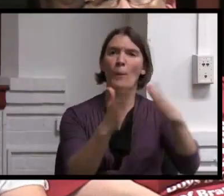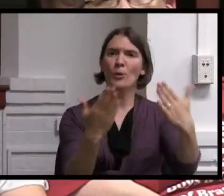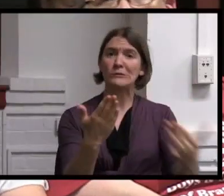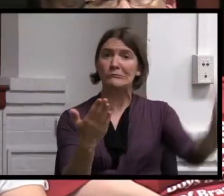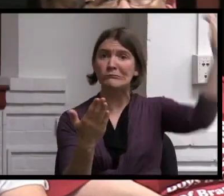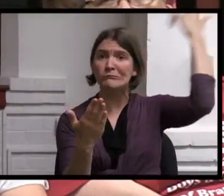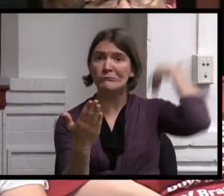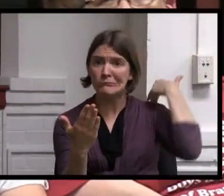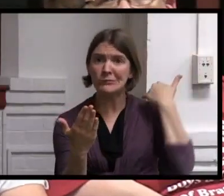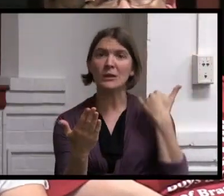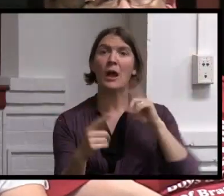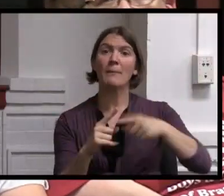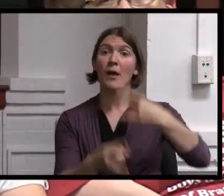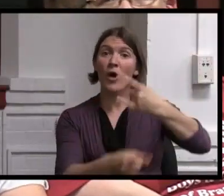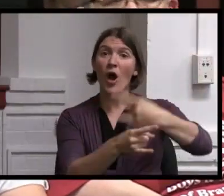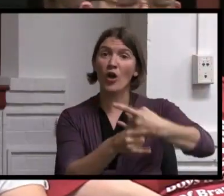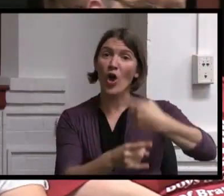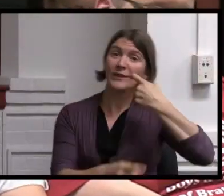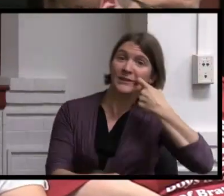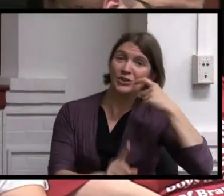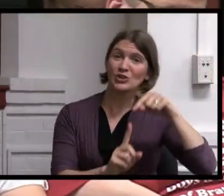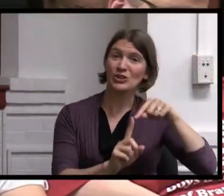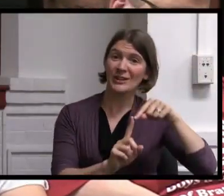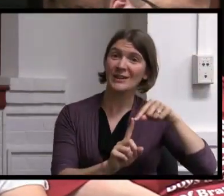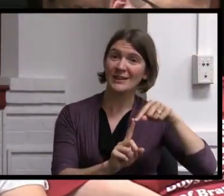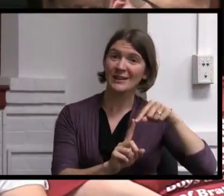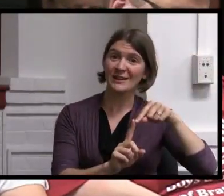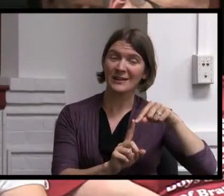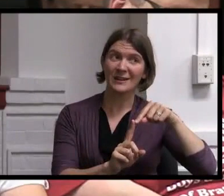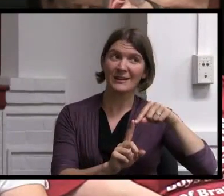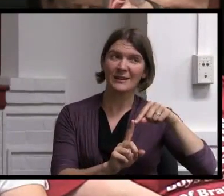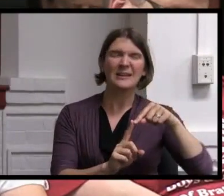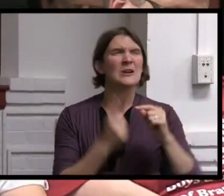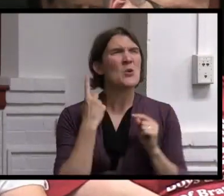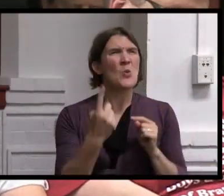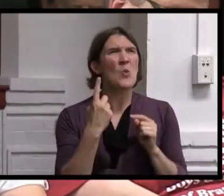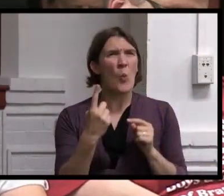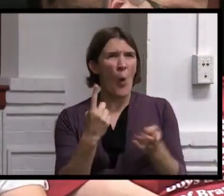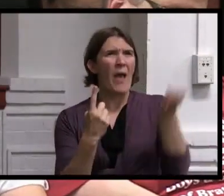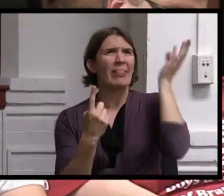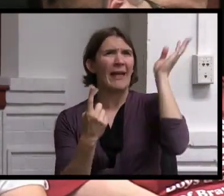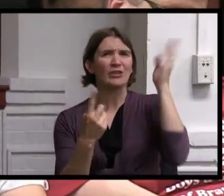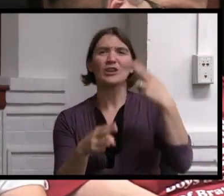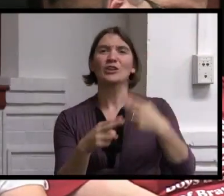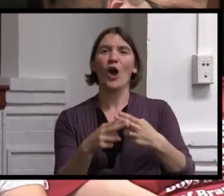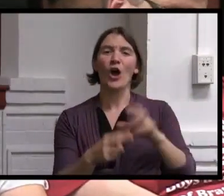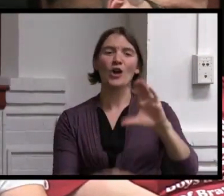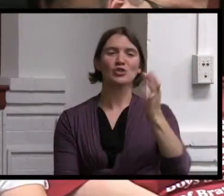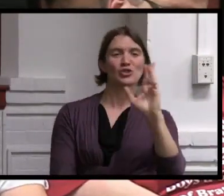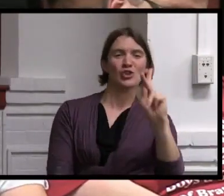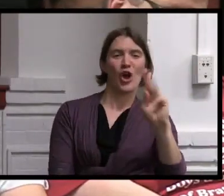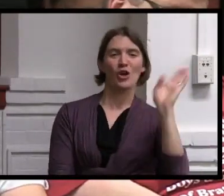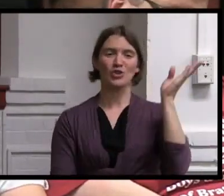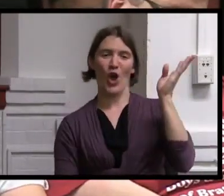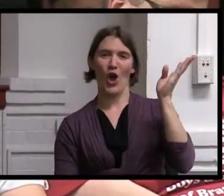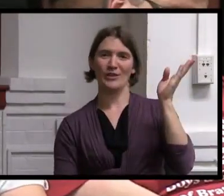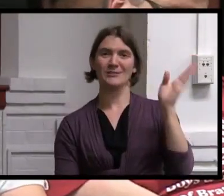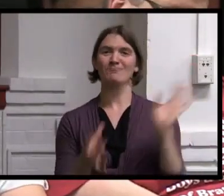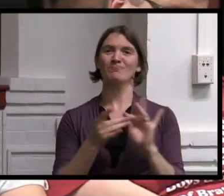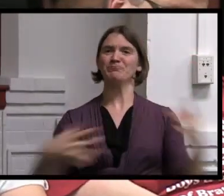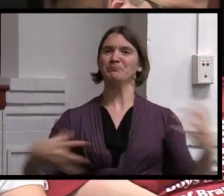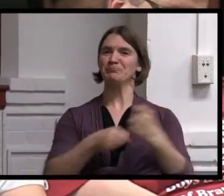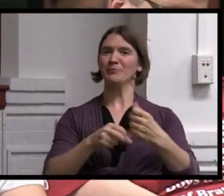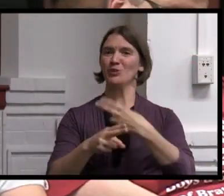ago on alcoholism. And in one of his lectures, he calls them chalk talks, and in